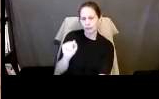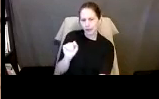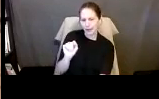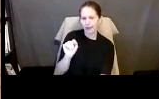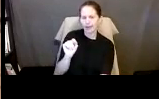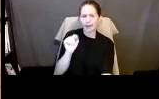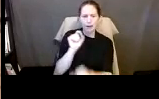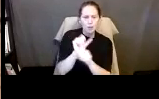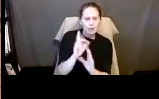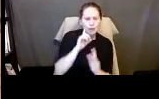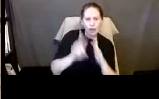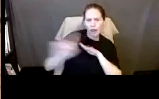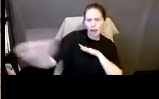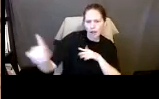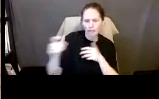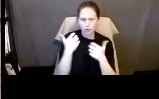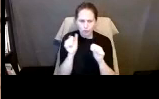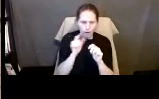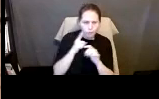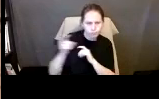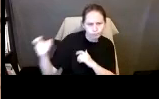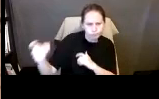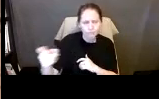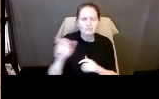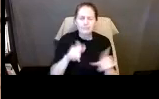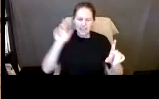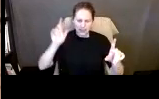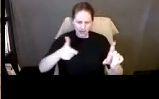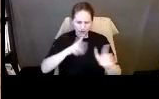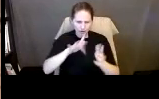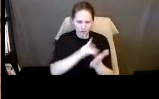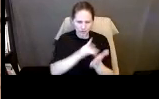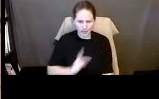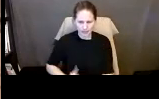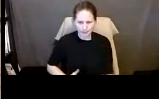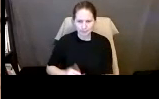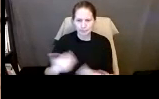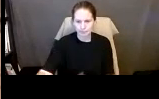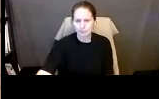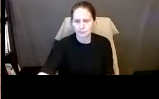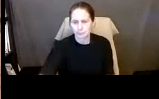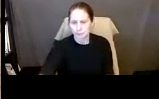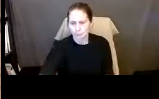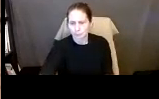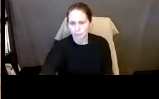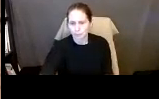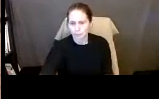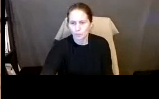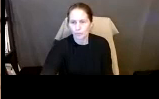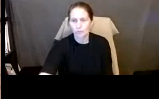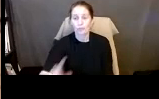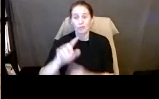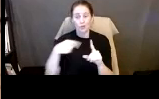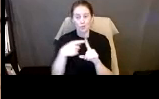from fortresses and trying to get away. But those are later in the Middle Kingdom. So when you choose to define